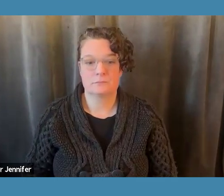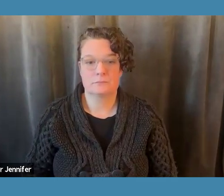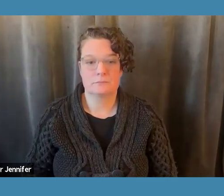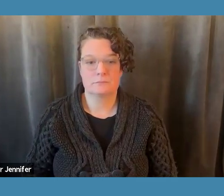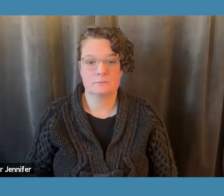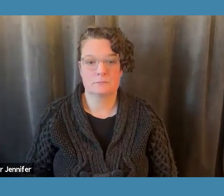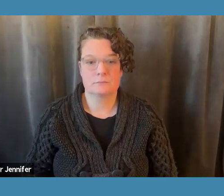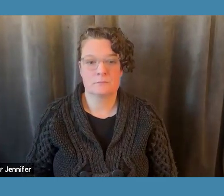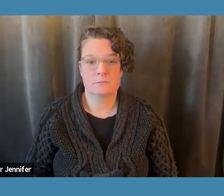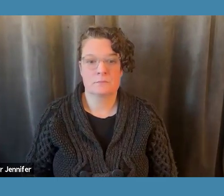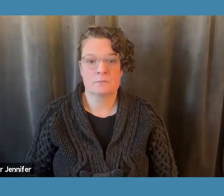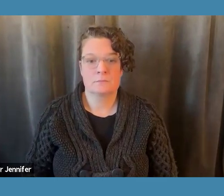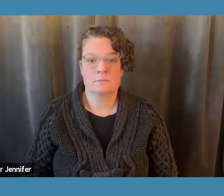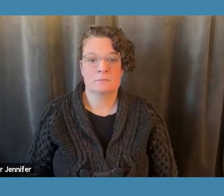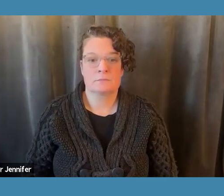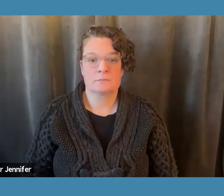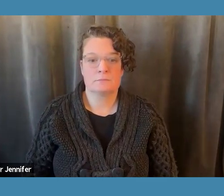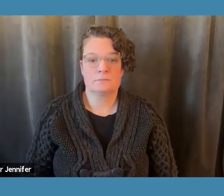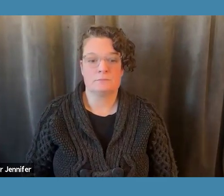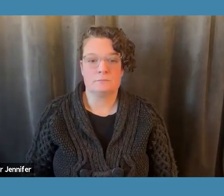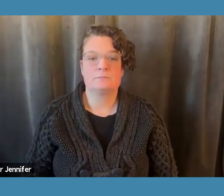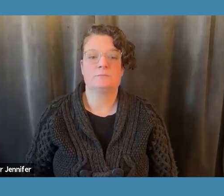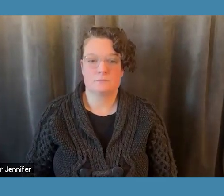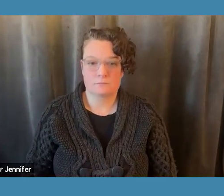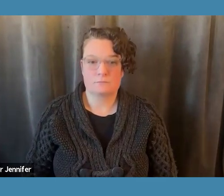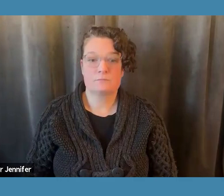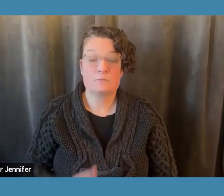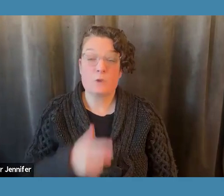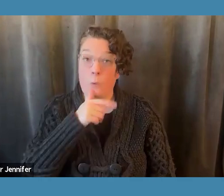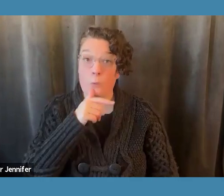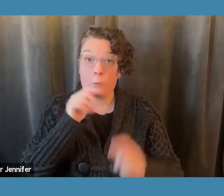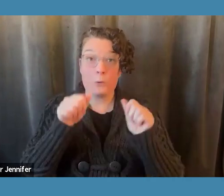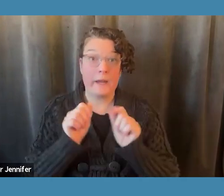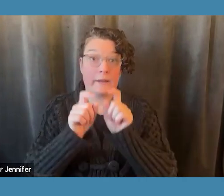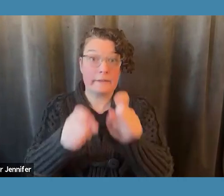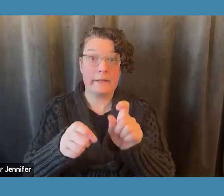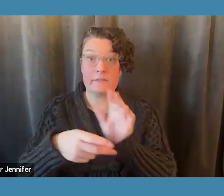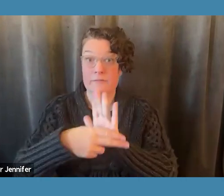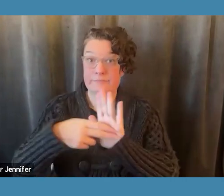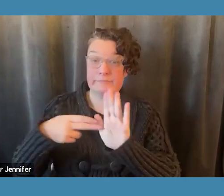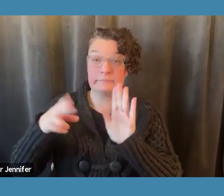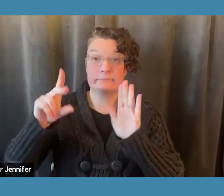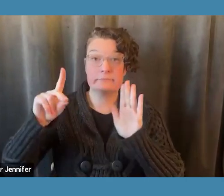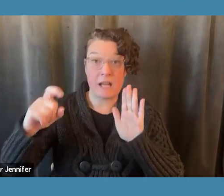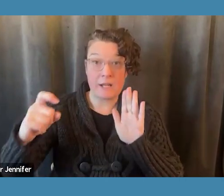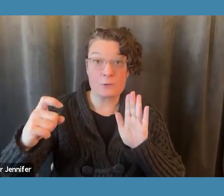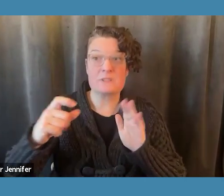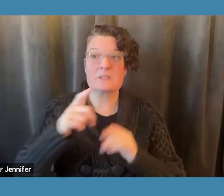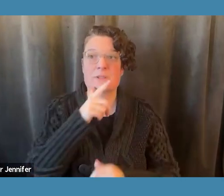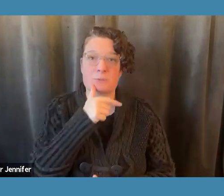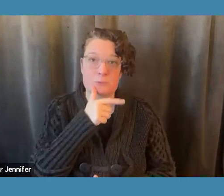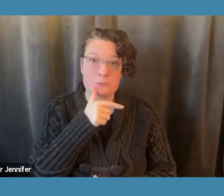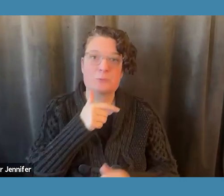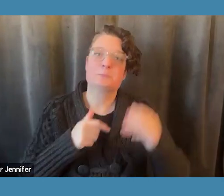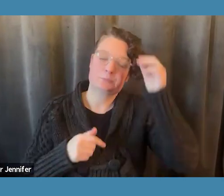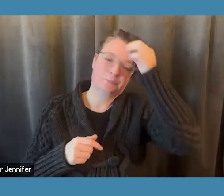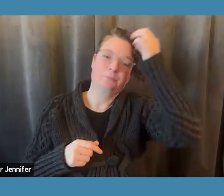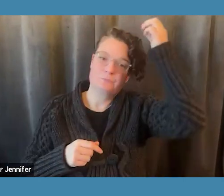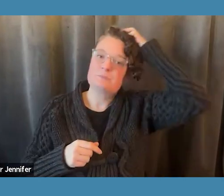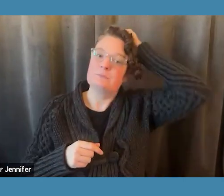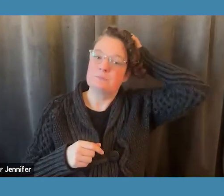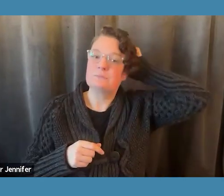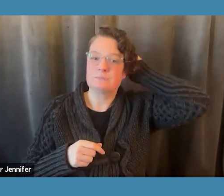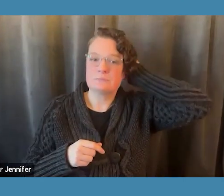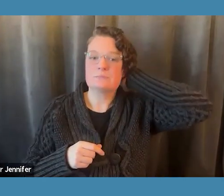So, and then here is that second rule I mentioned about who has to make the diagnosis. So for autism,